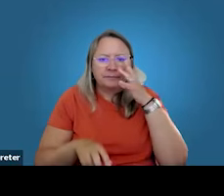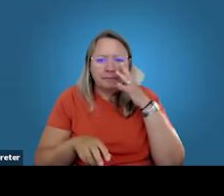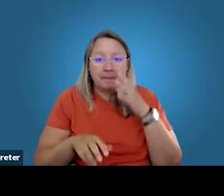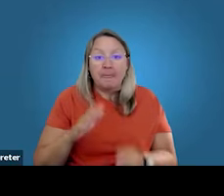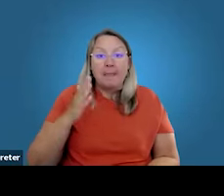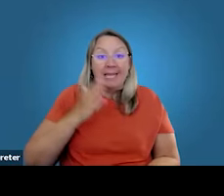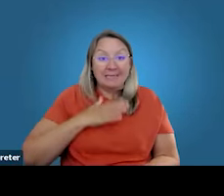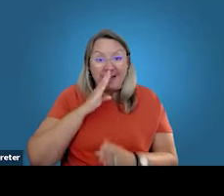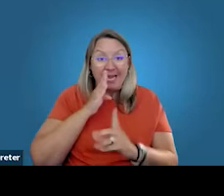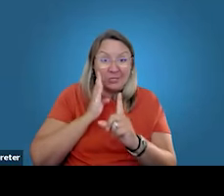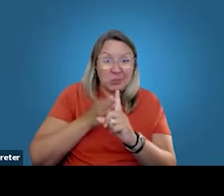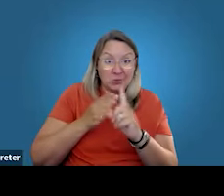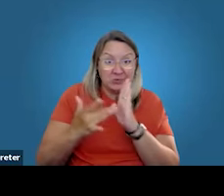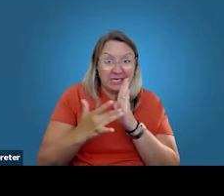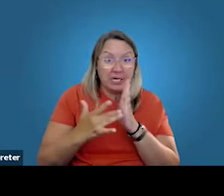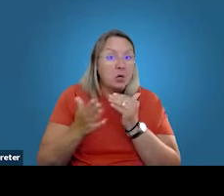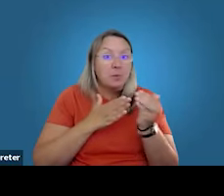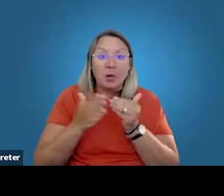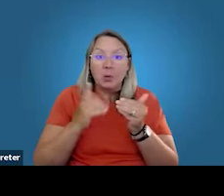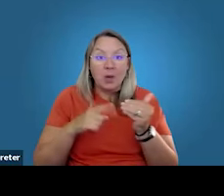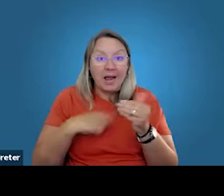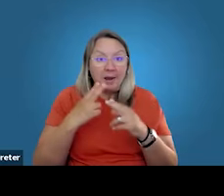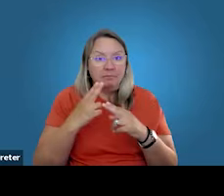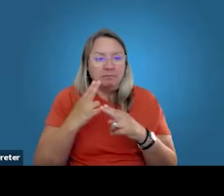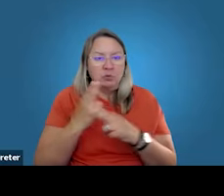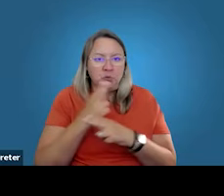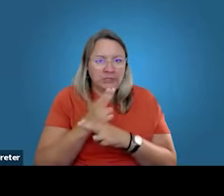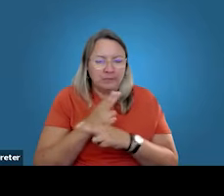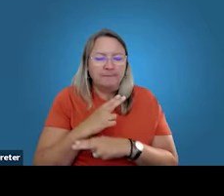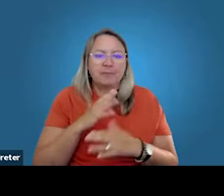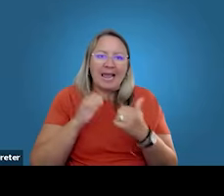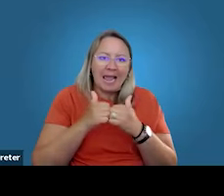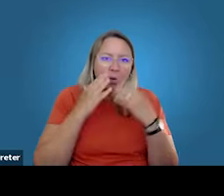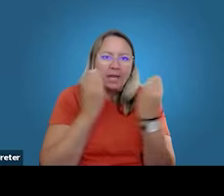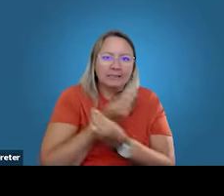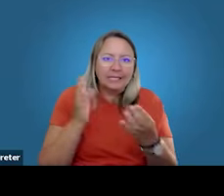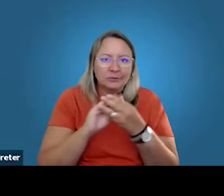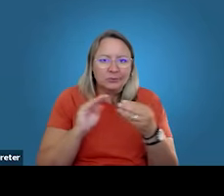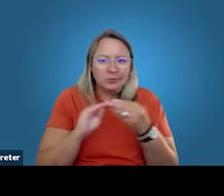my go-to technique, no matter what medium I'm working in, telling stories, is